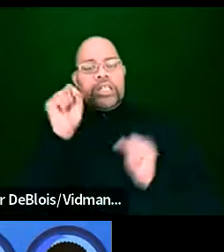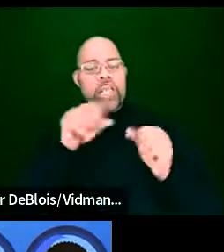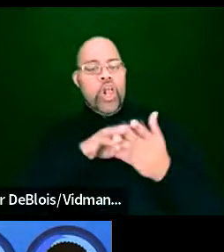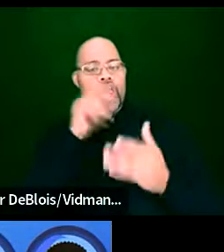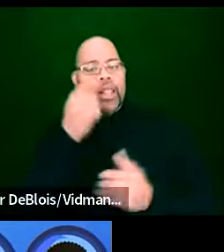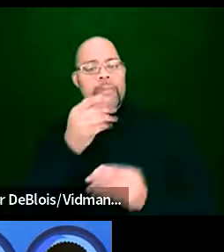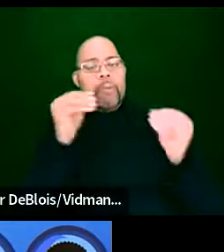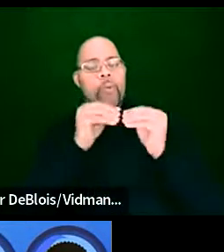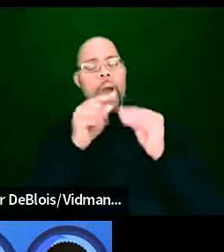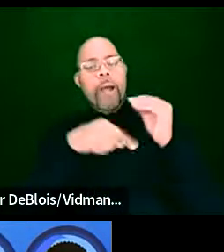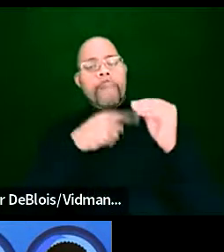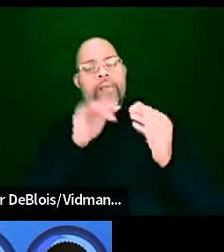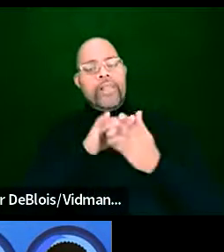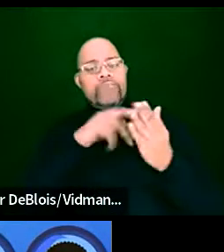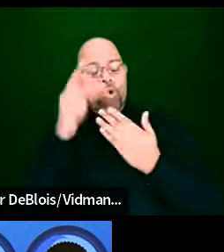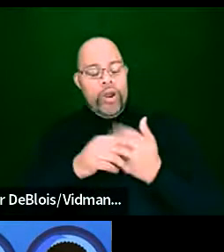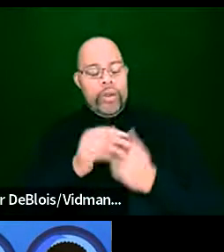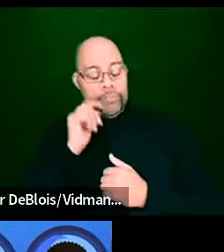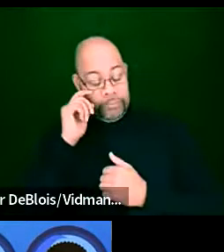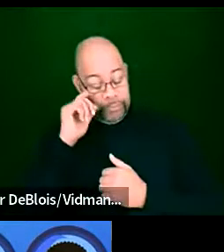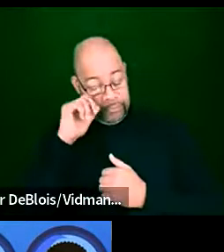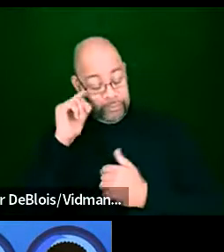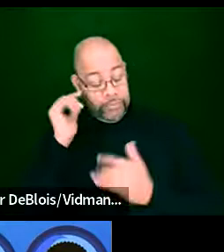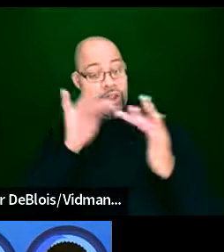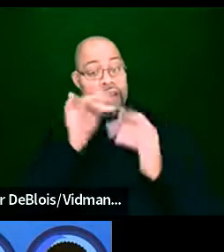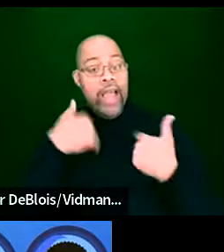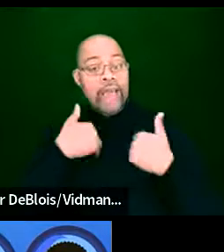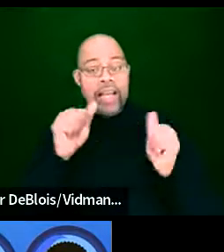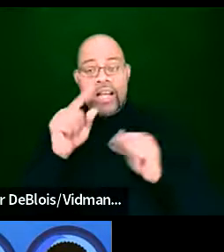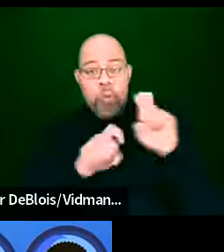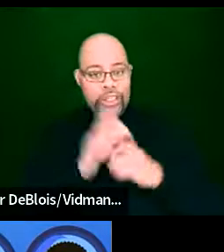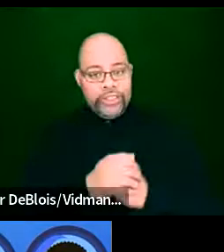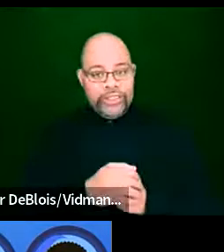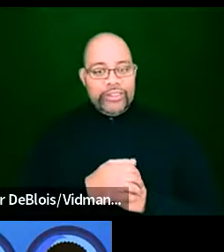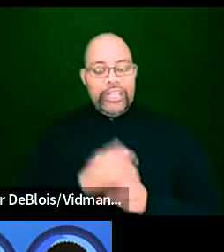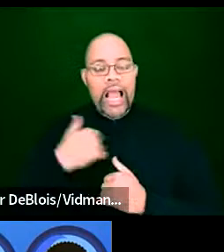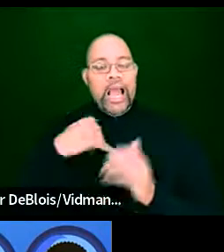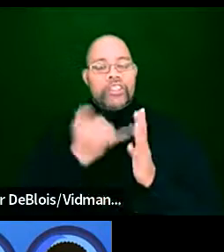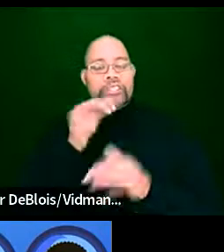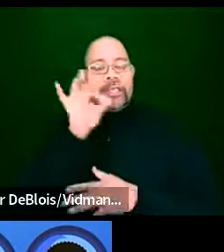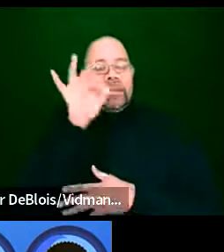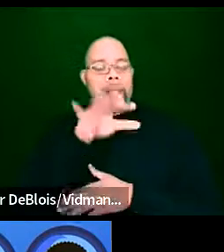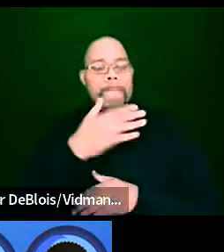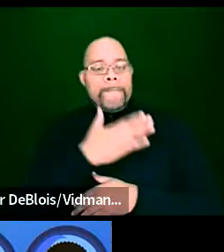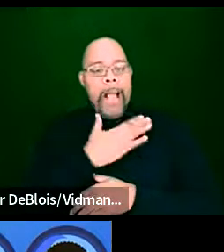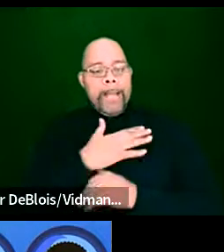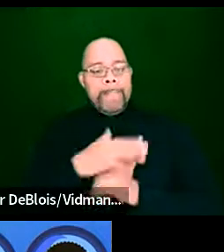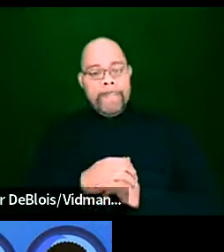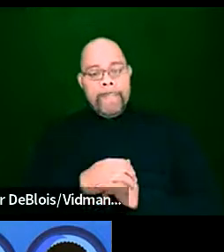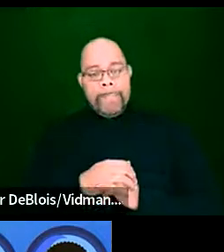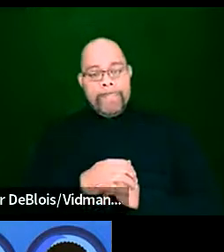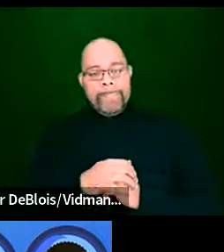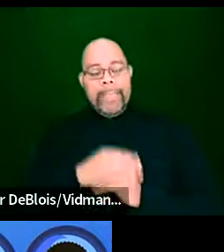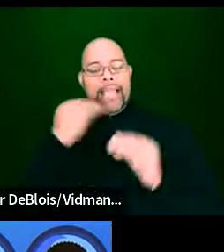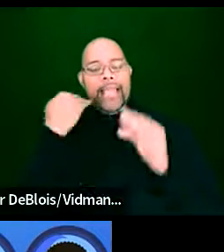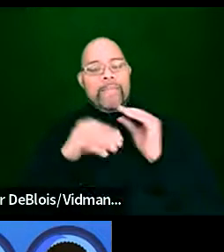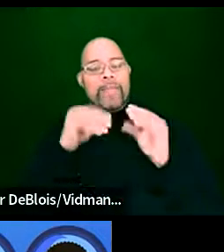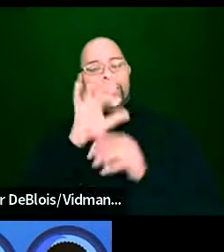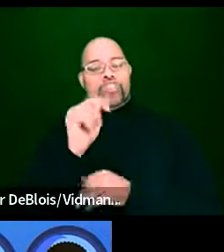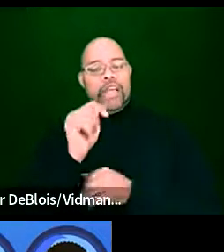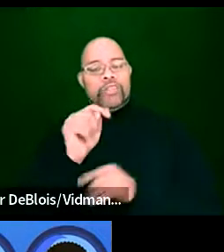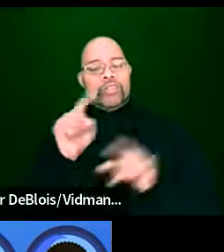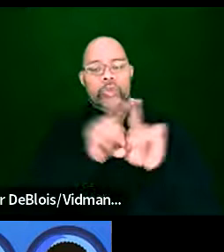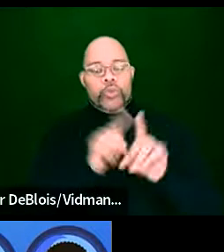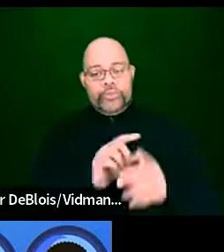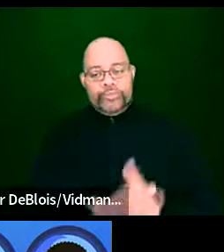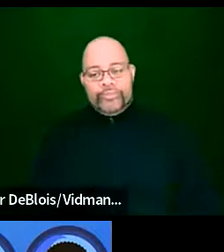little bit more about the program and reach out if you have any questions. I'll just pop my email into the chat as